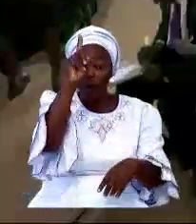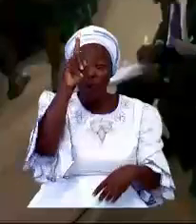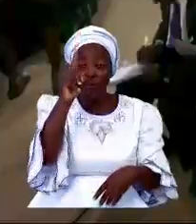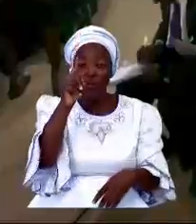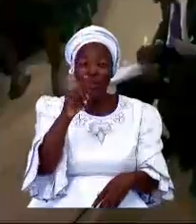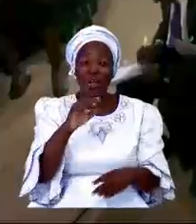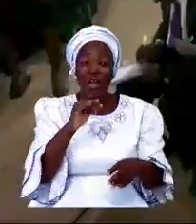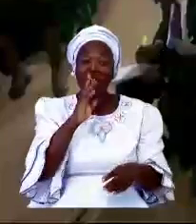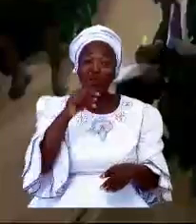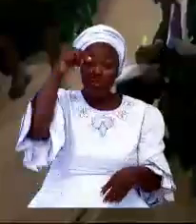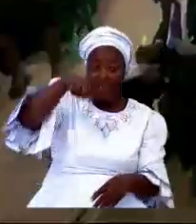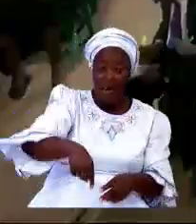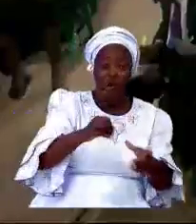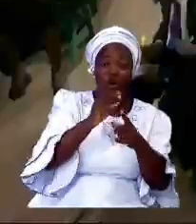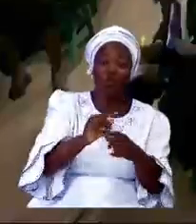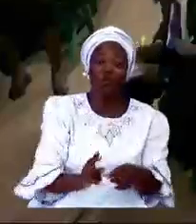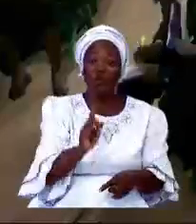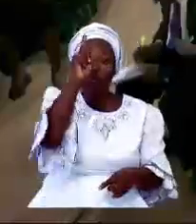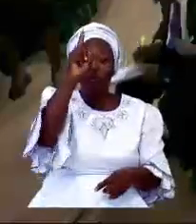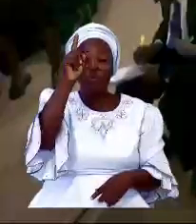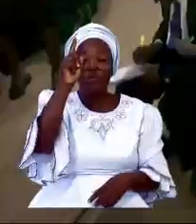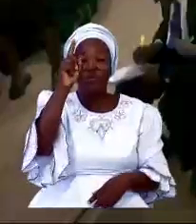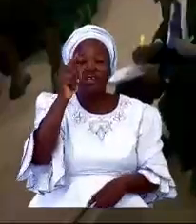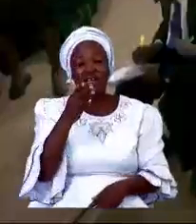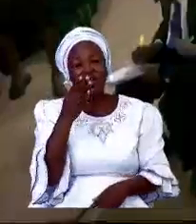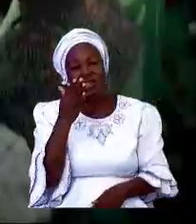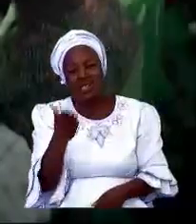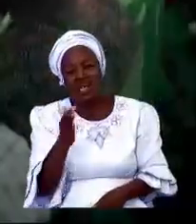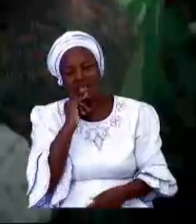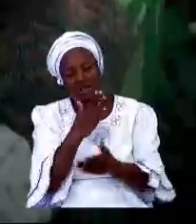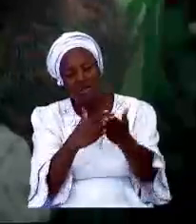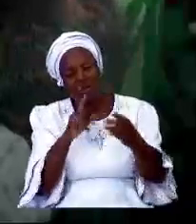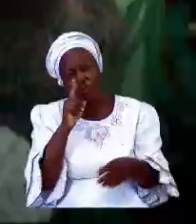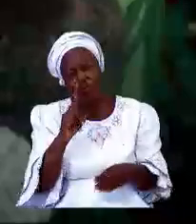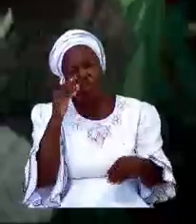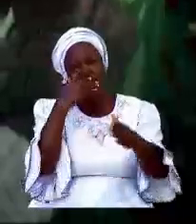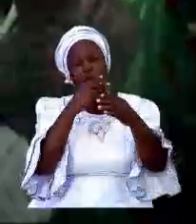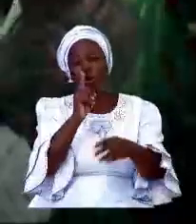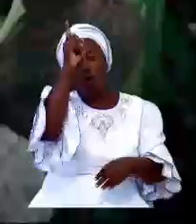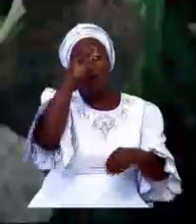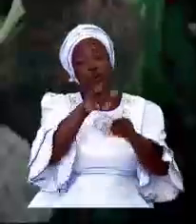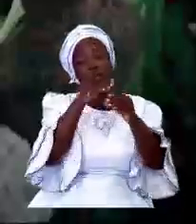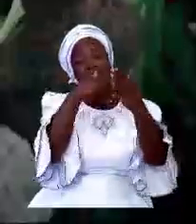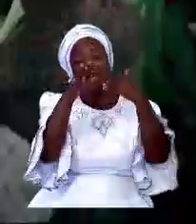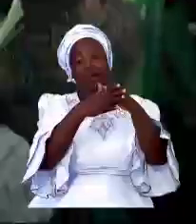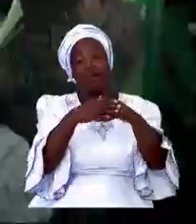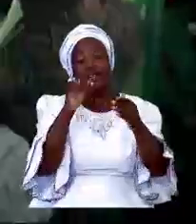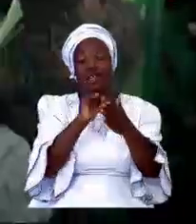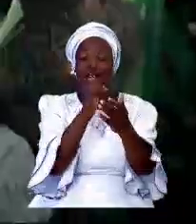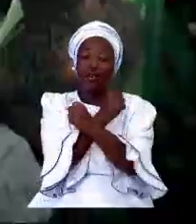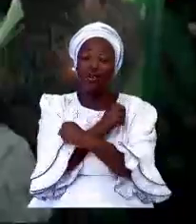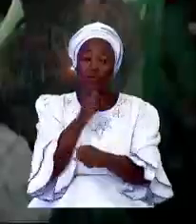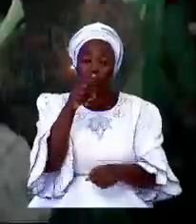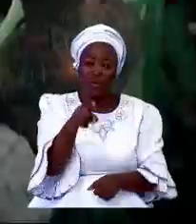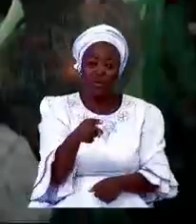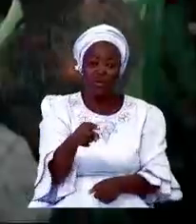up? I said, are you down or you are going up? There is somebody up in